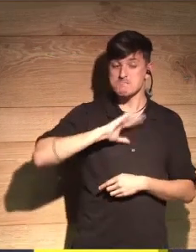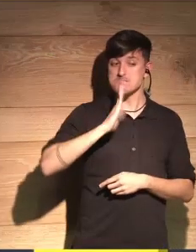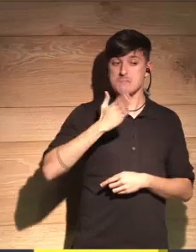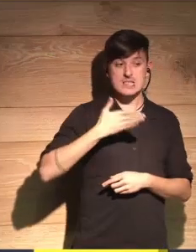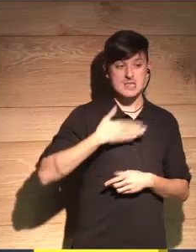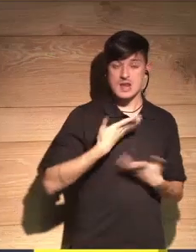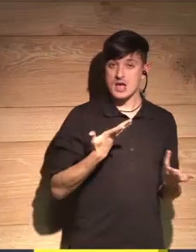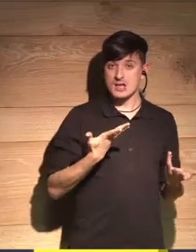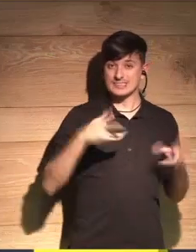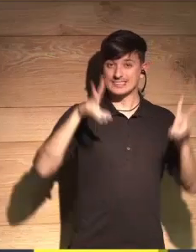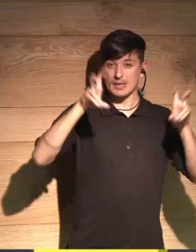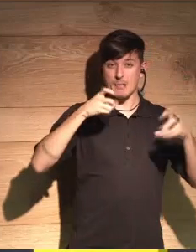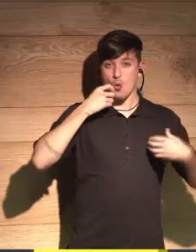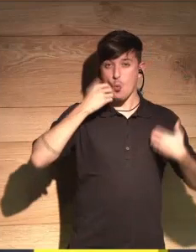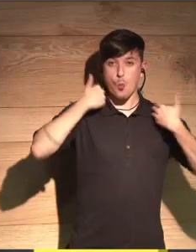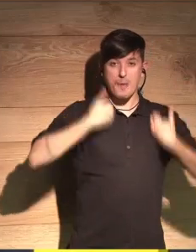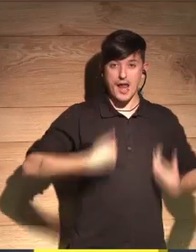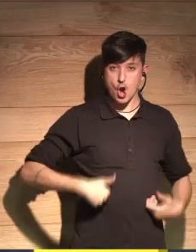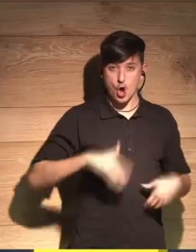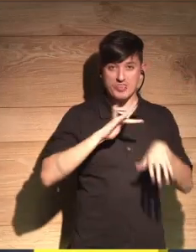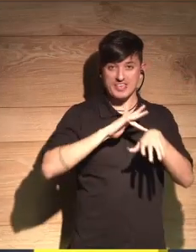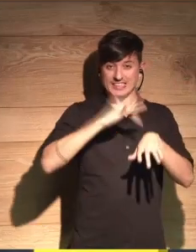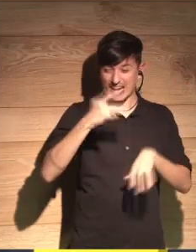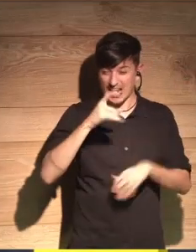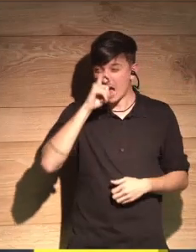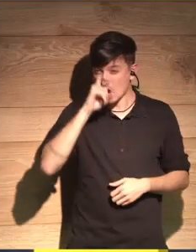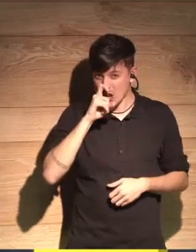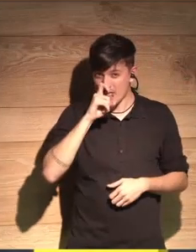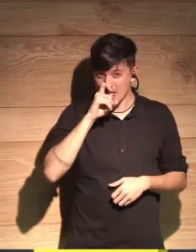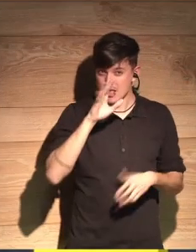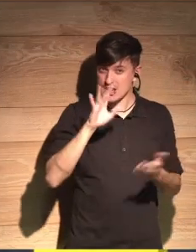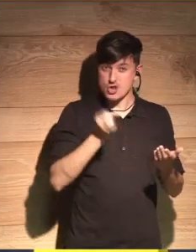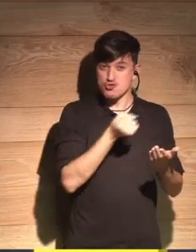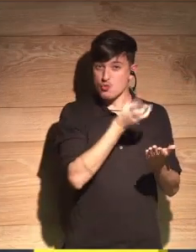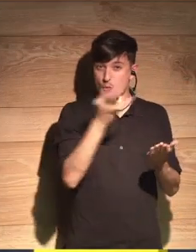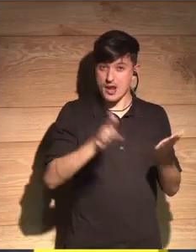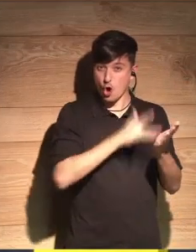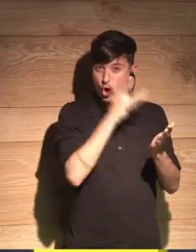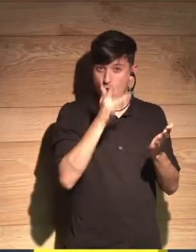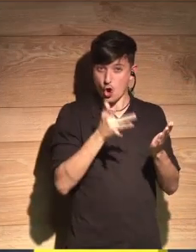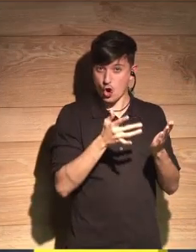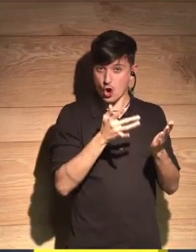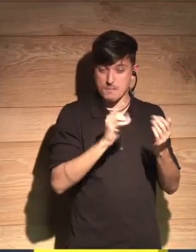Tomorrow we will speak about the digital human. It was our first